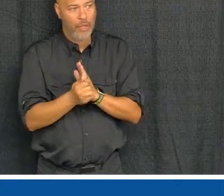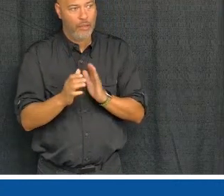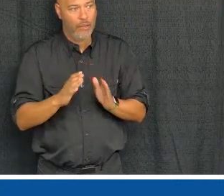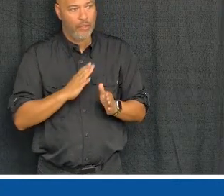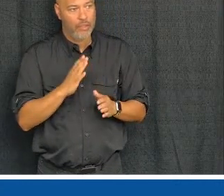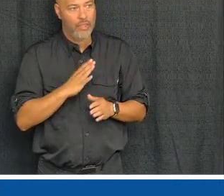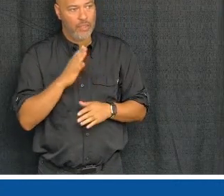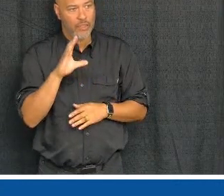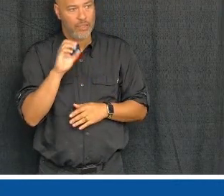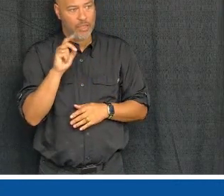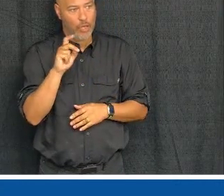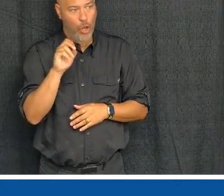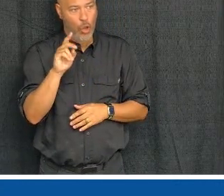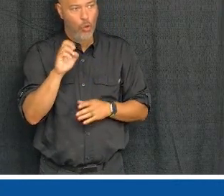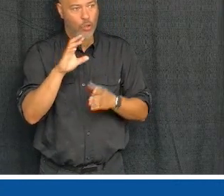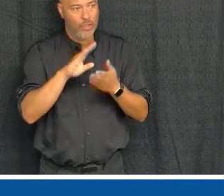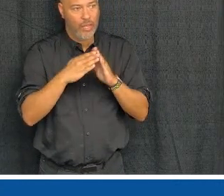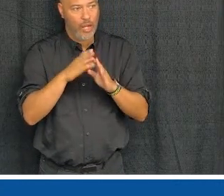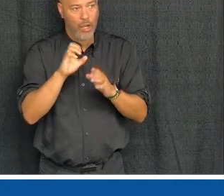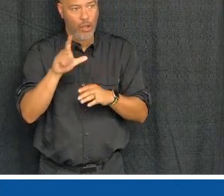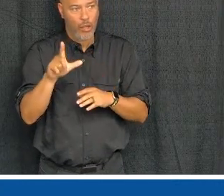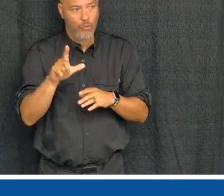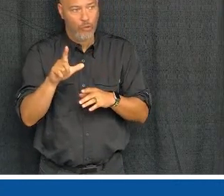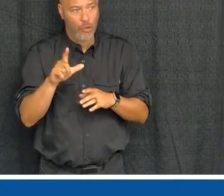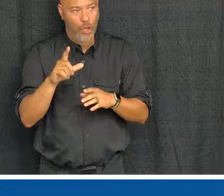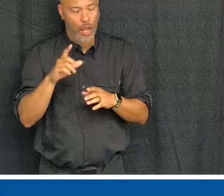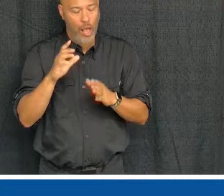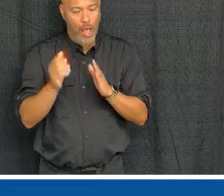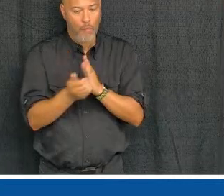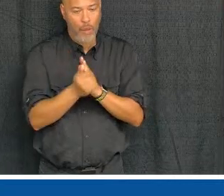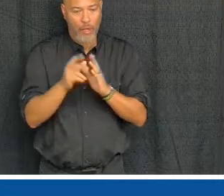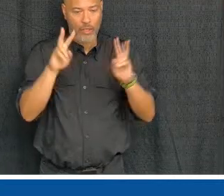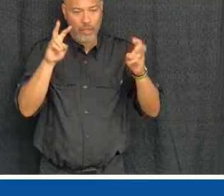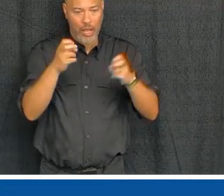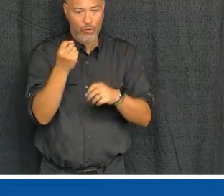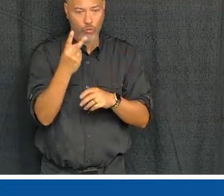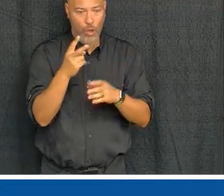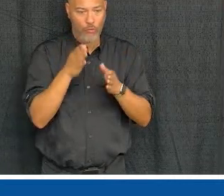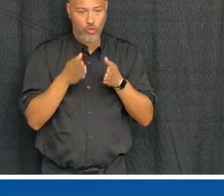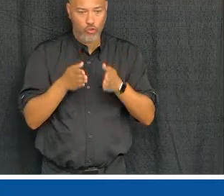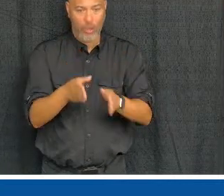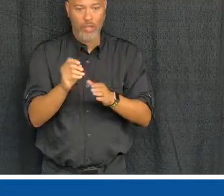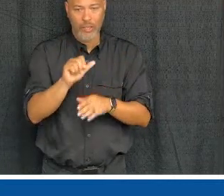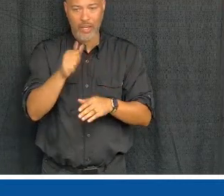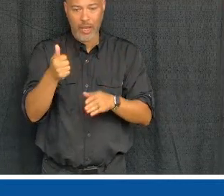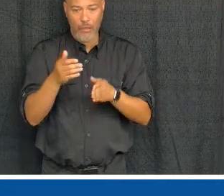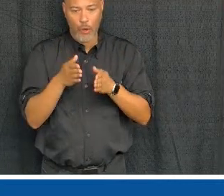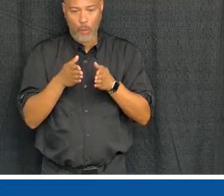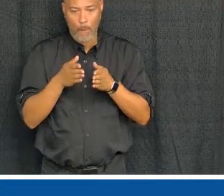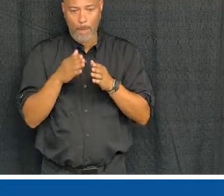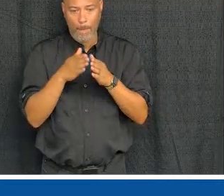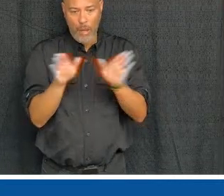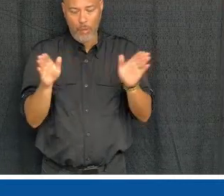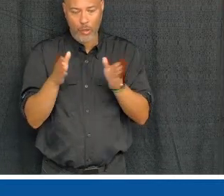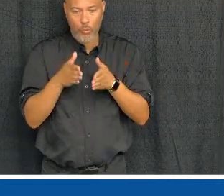to amend the official code of the city of Clarksville, amending Title 12, Streets and Other Public Ways and Places, Chapter